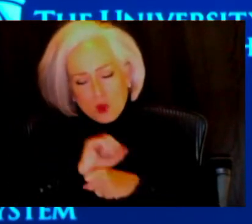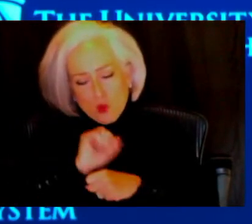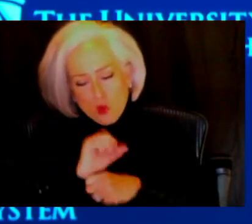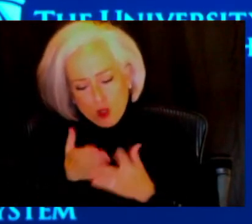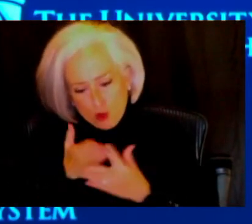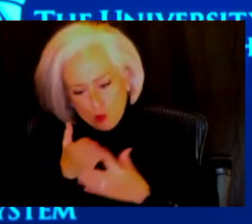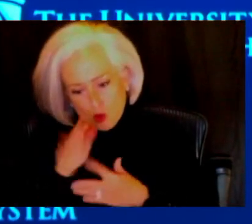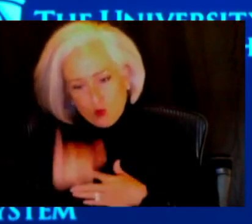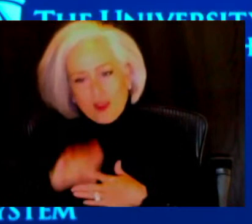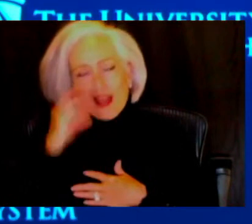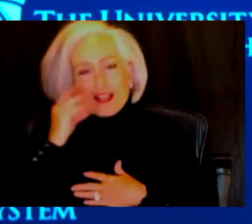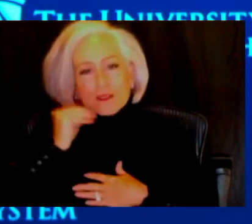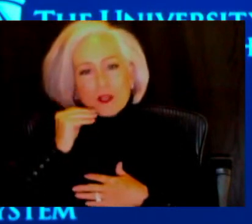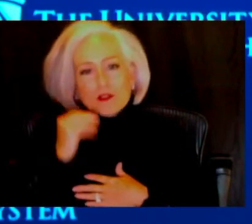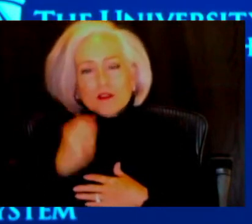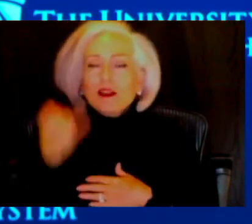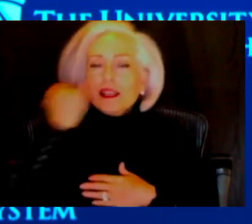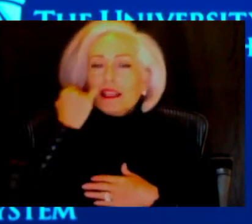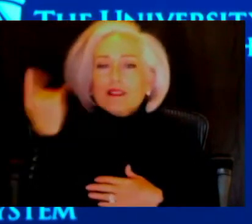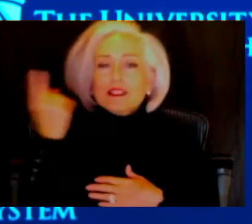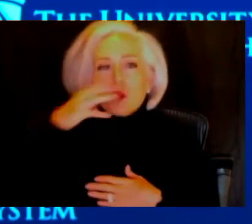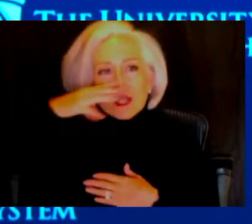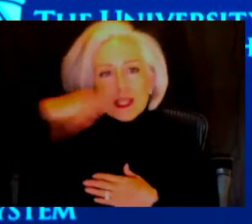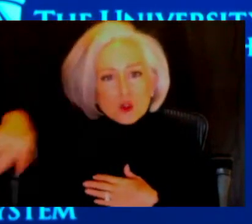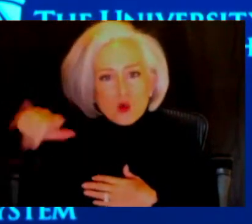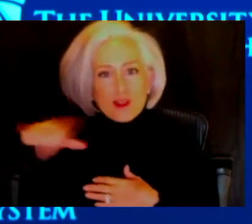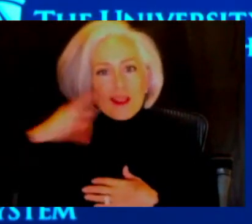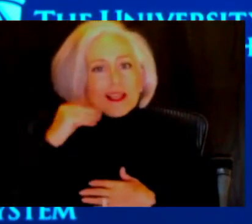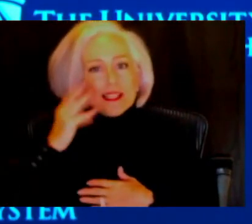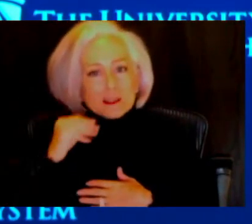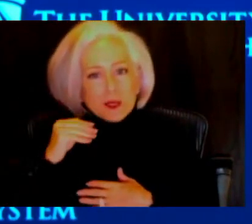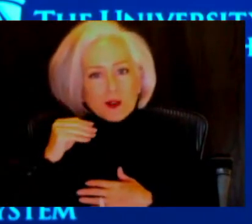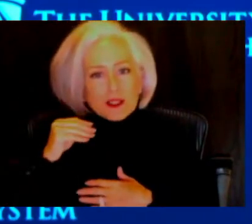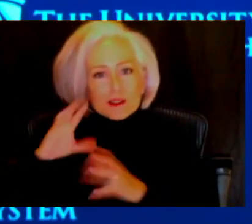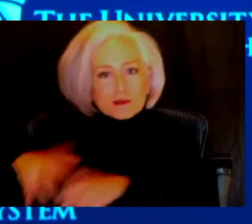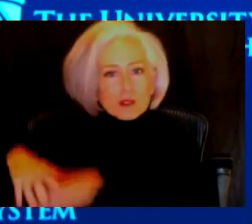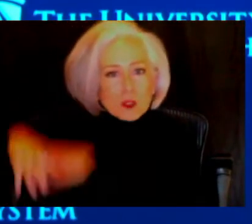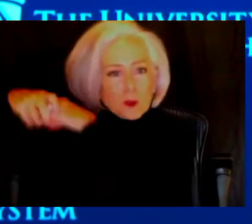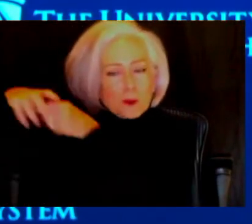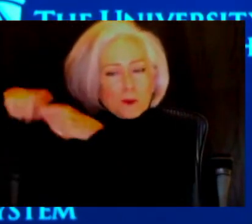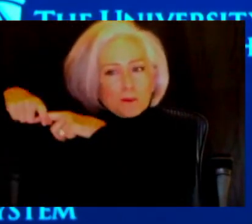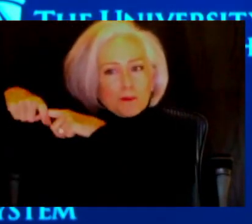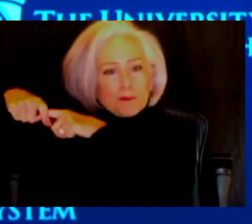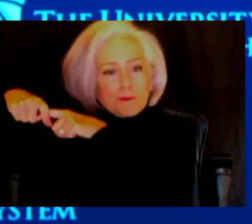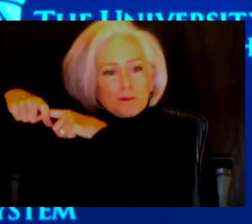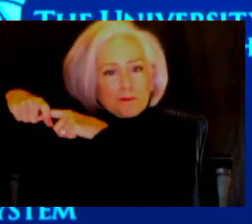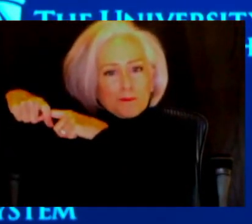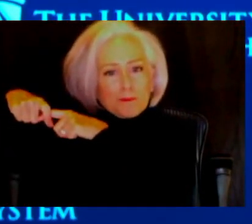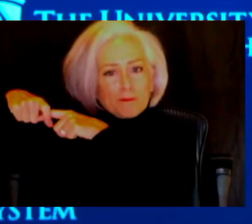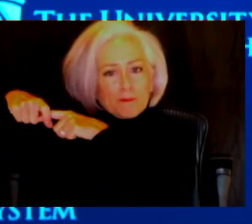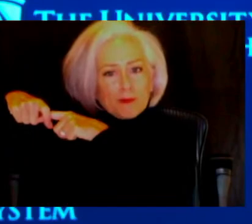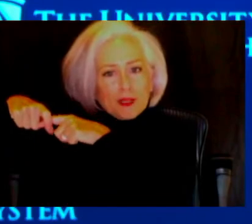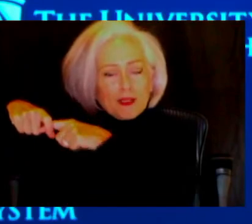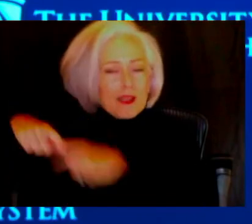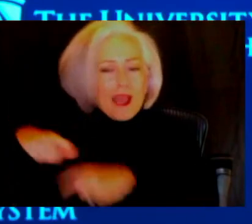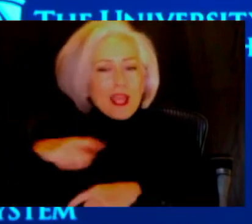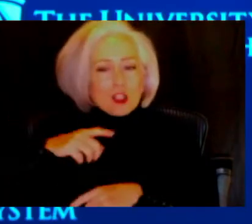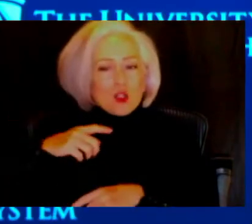or encapsulate it and it doesn't exist, you never get past it.